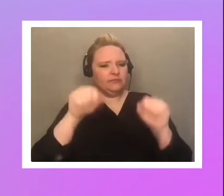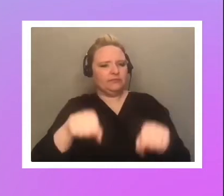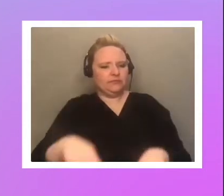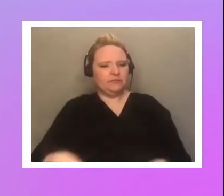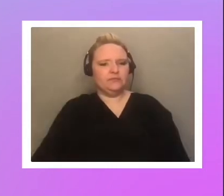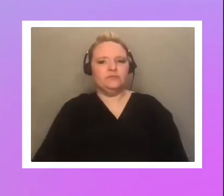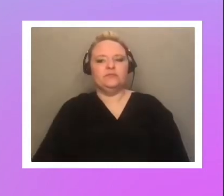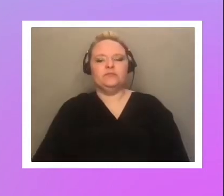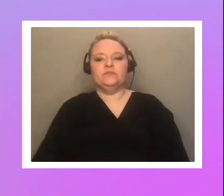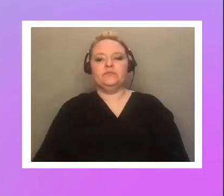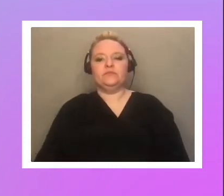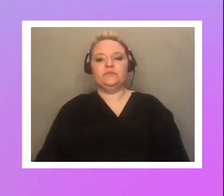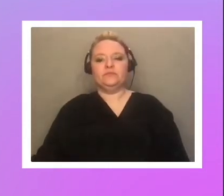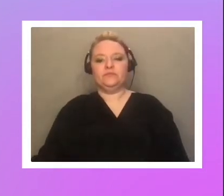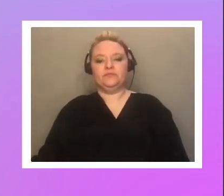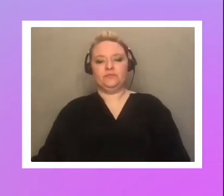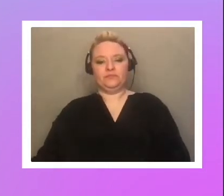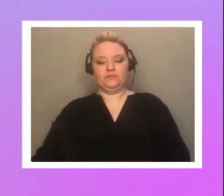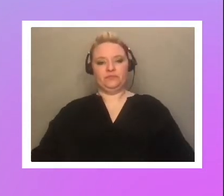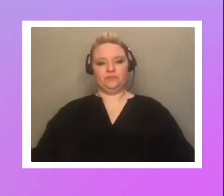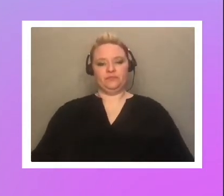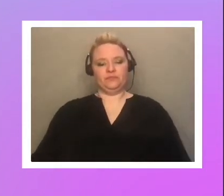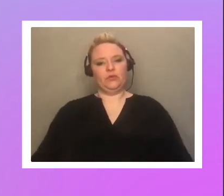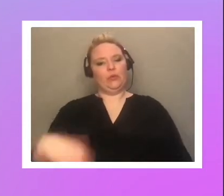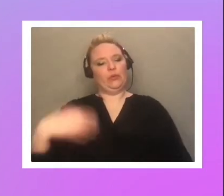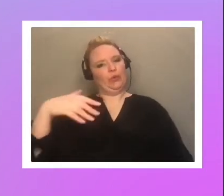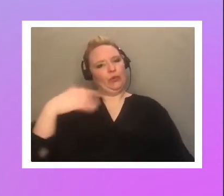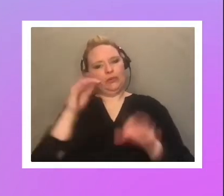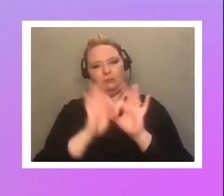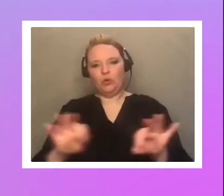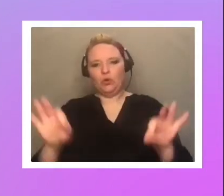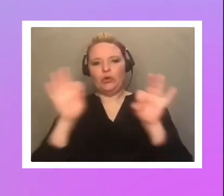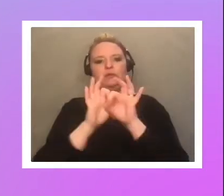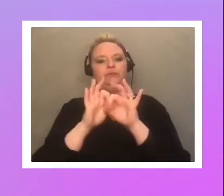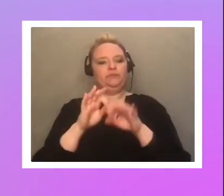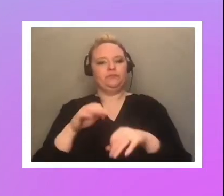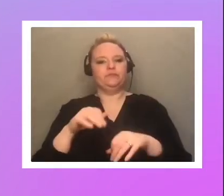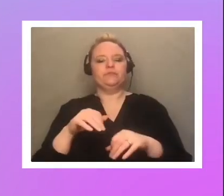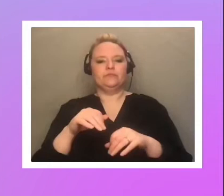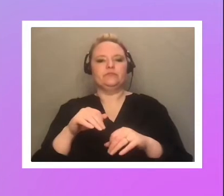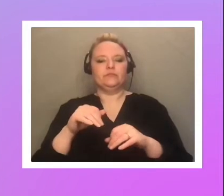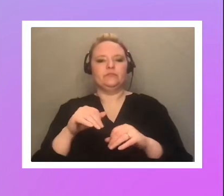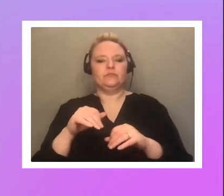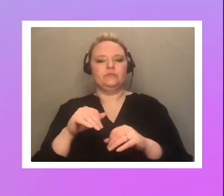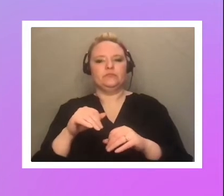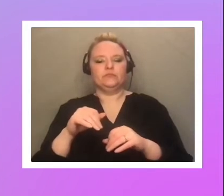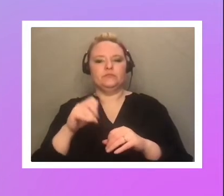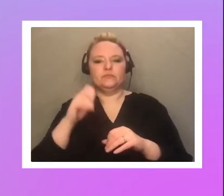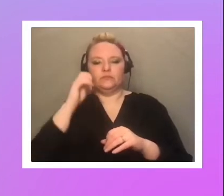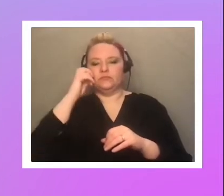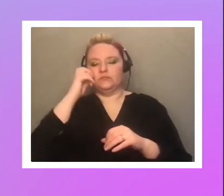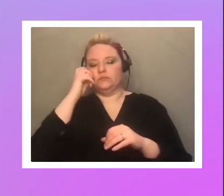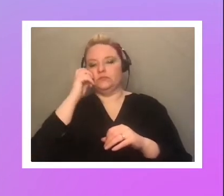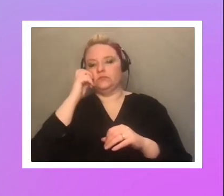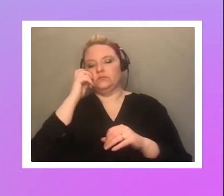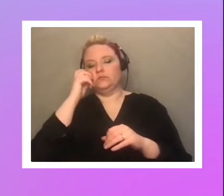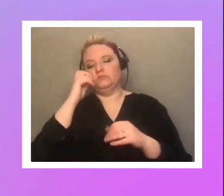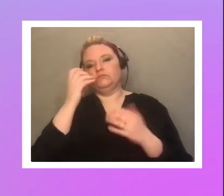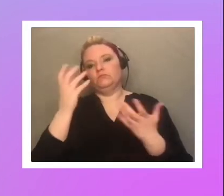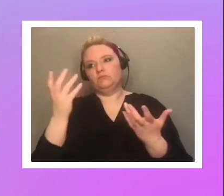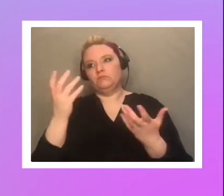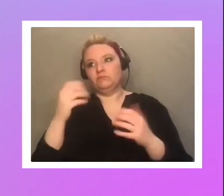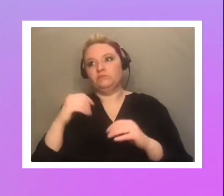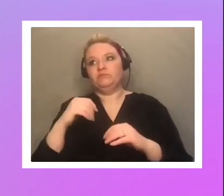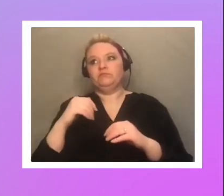accessible? This is really important because people, I would say, when it